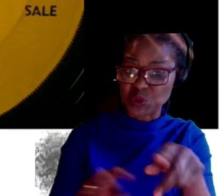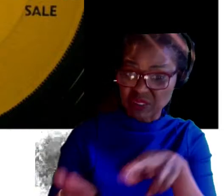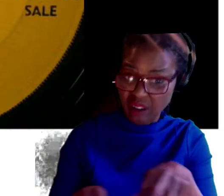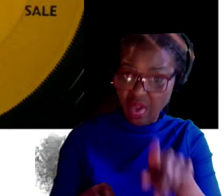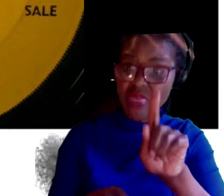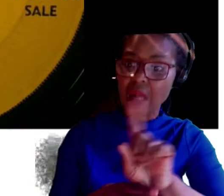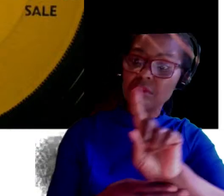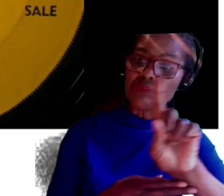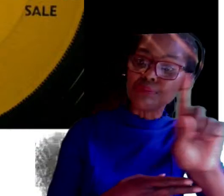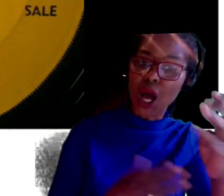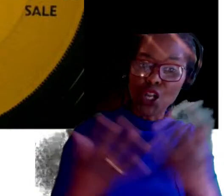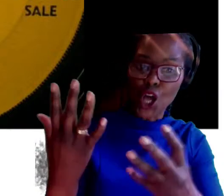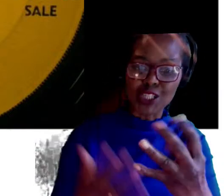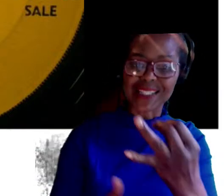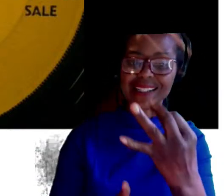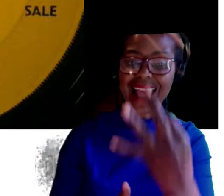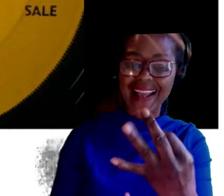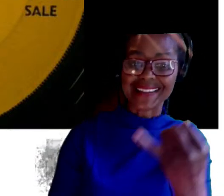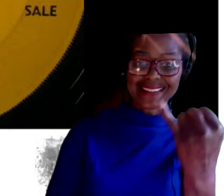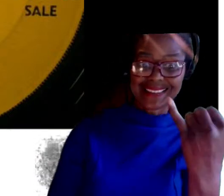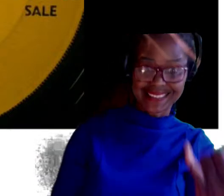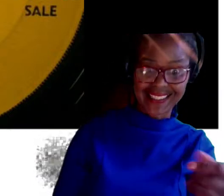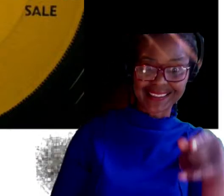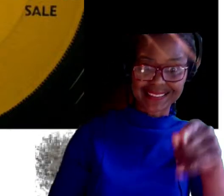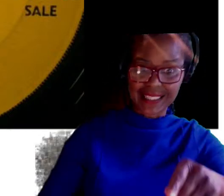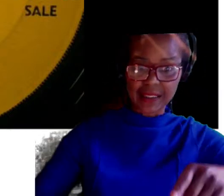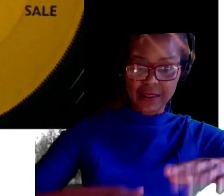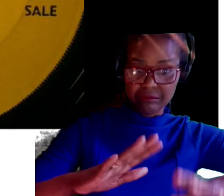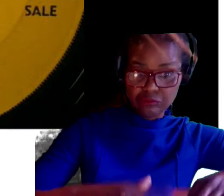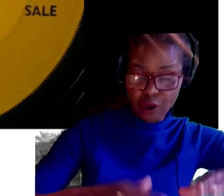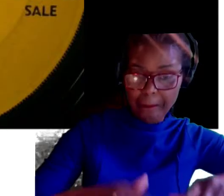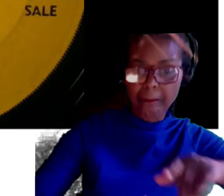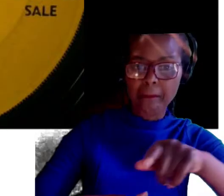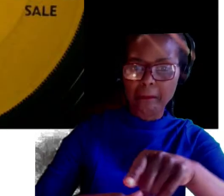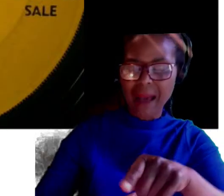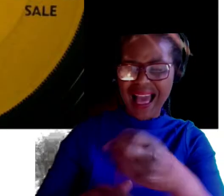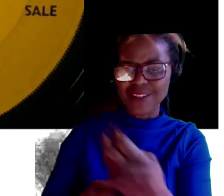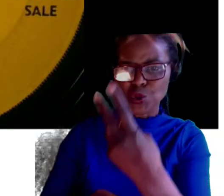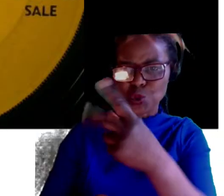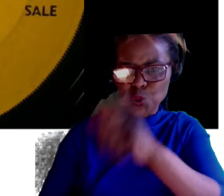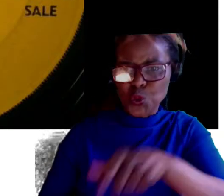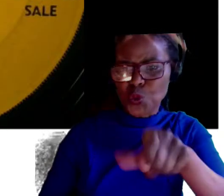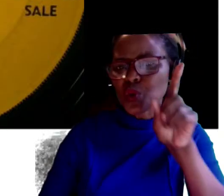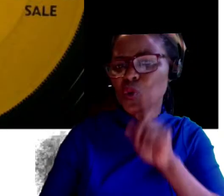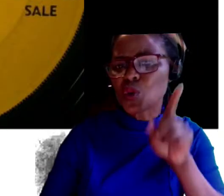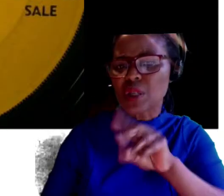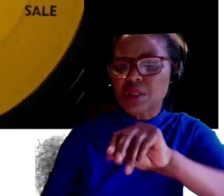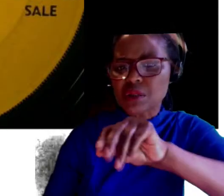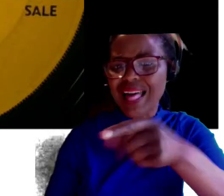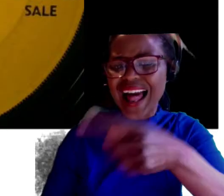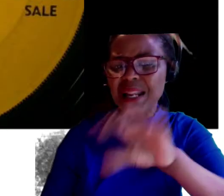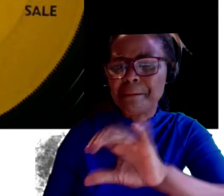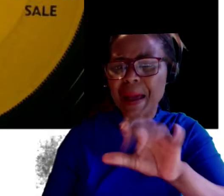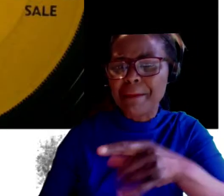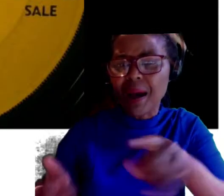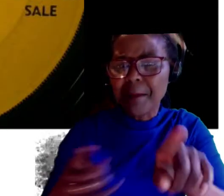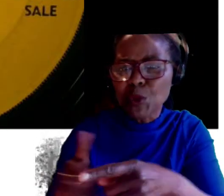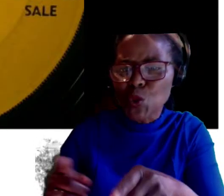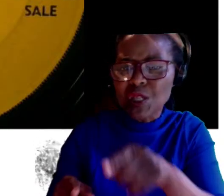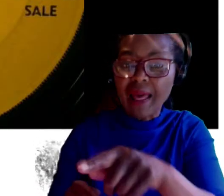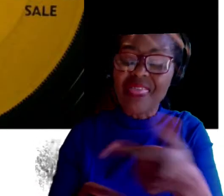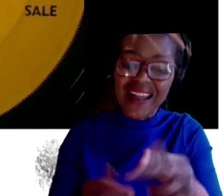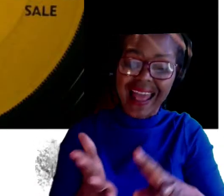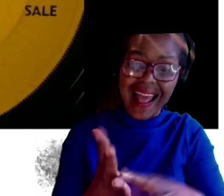by Coleman, is sampled by Salt and Pepper, and then NWA, and then on literally thousands of